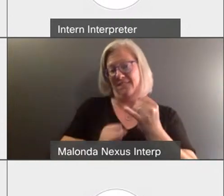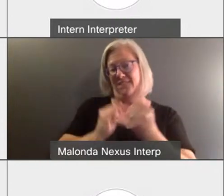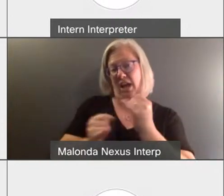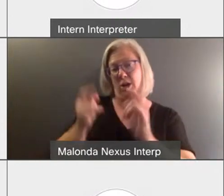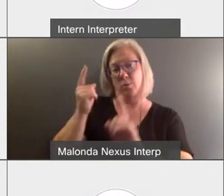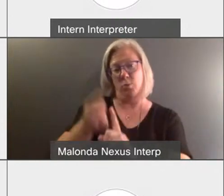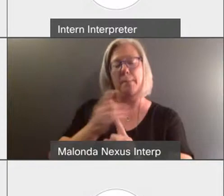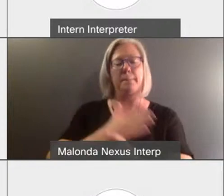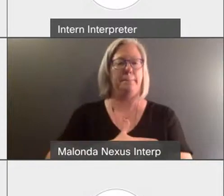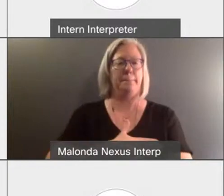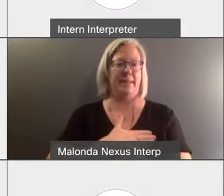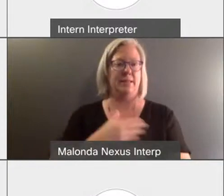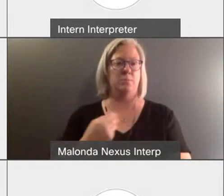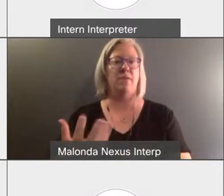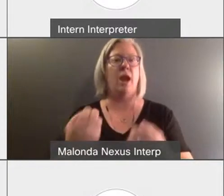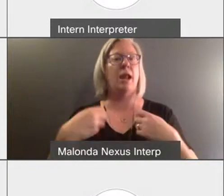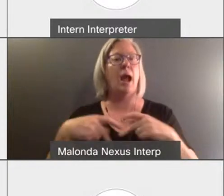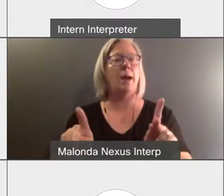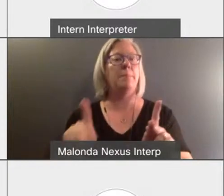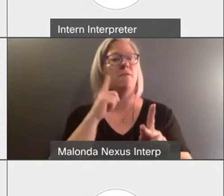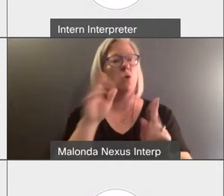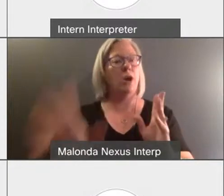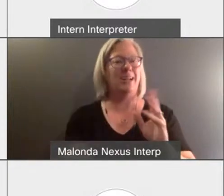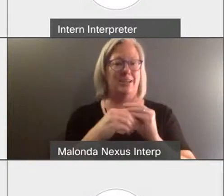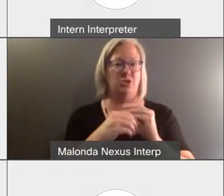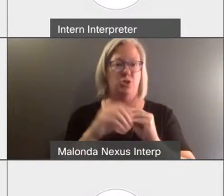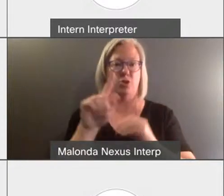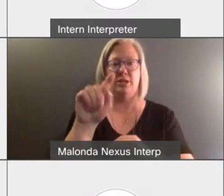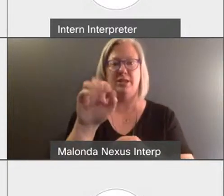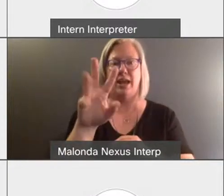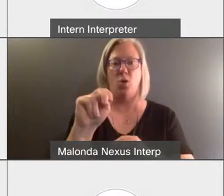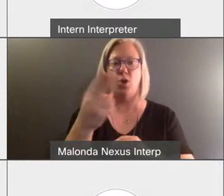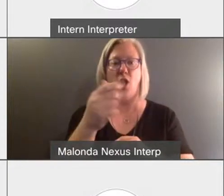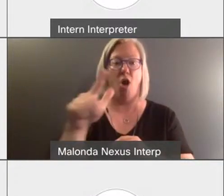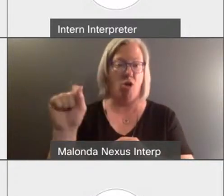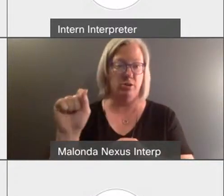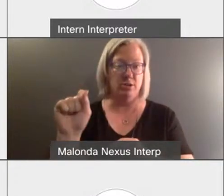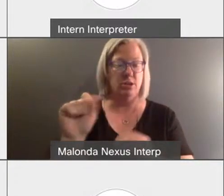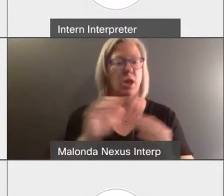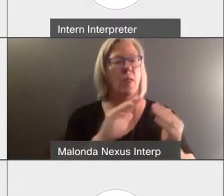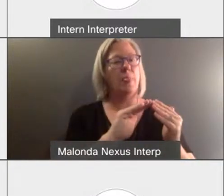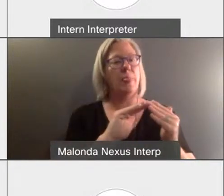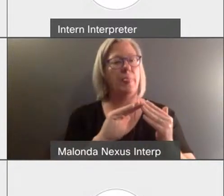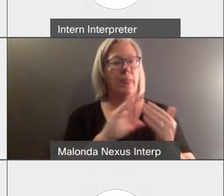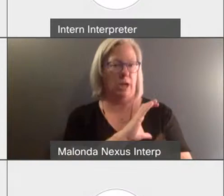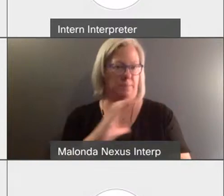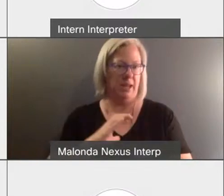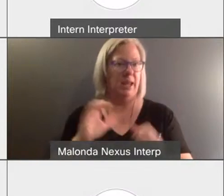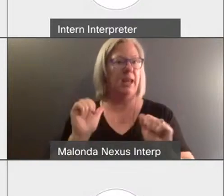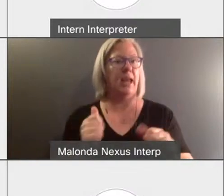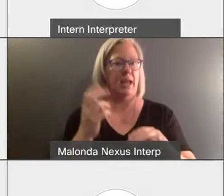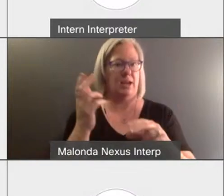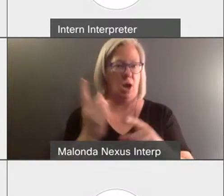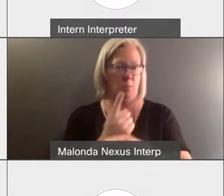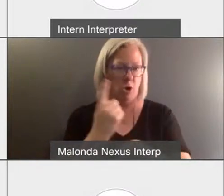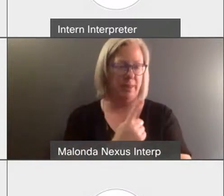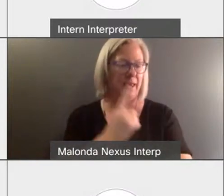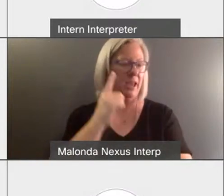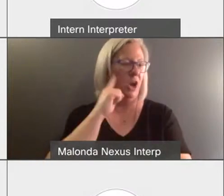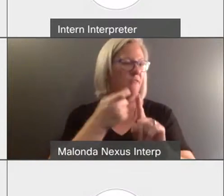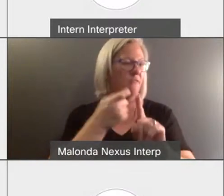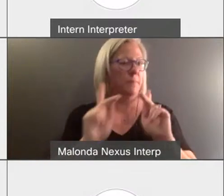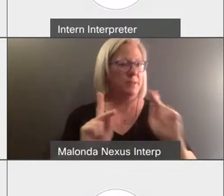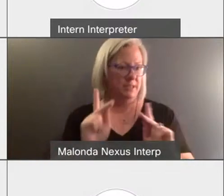please provide the opportunity for additional town halls so that the committee may appropriately hear from citizens with